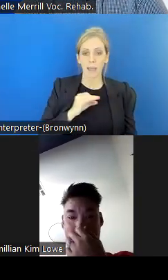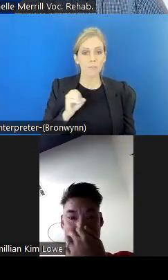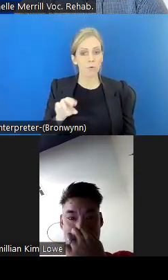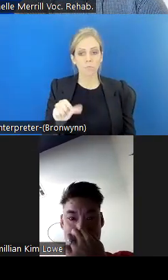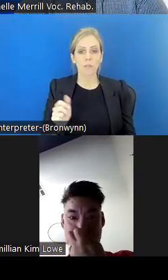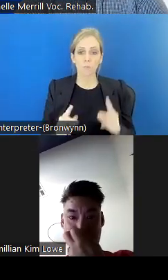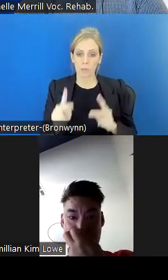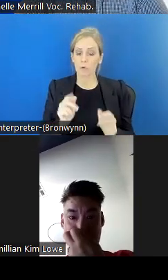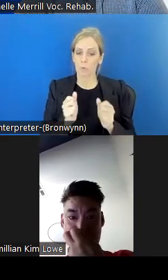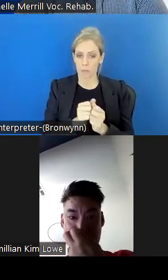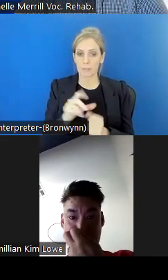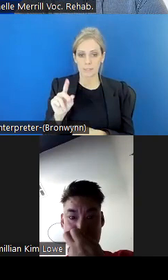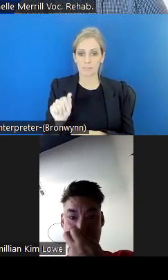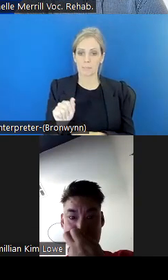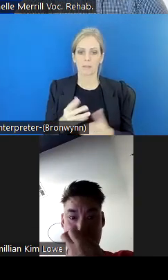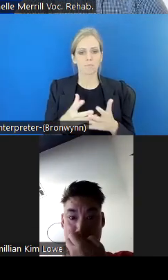possible.